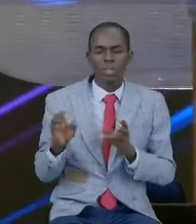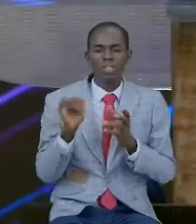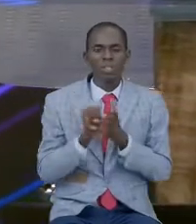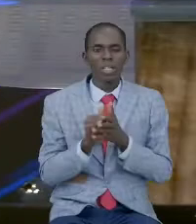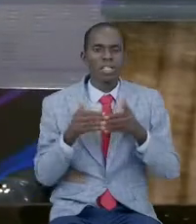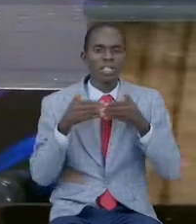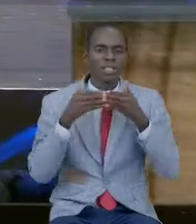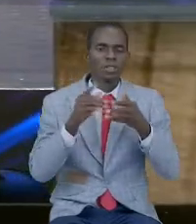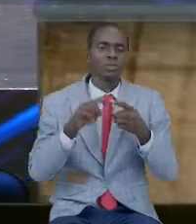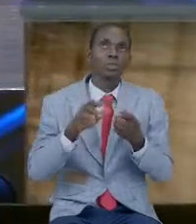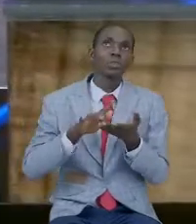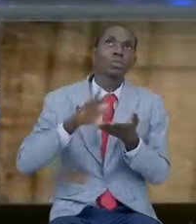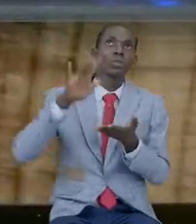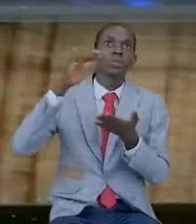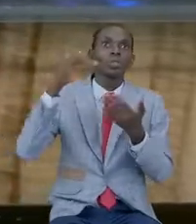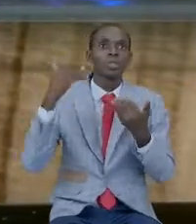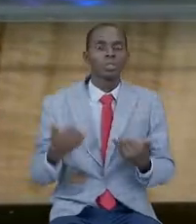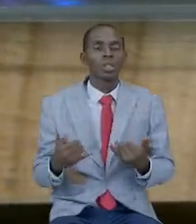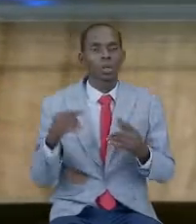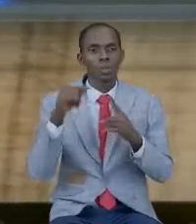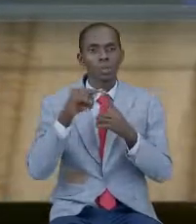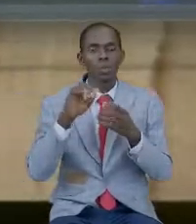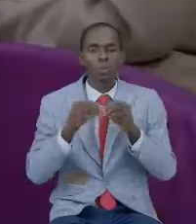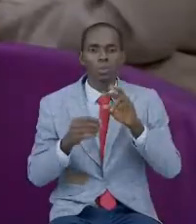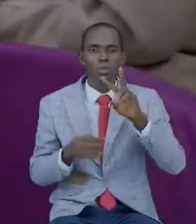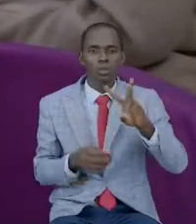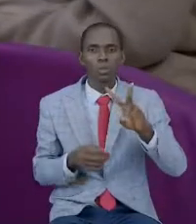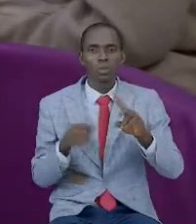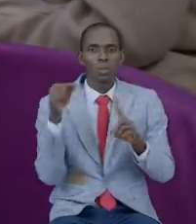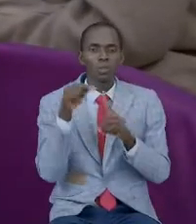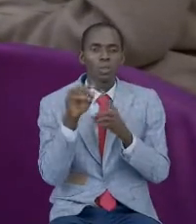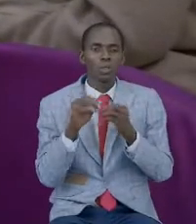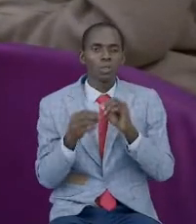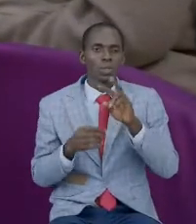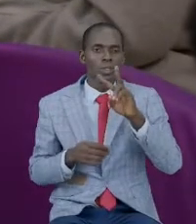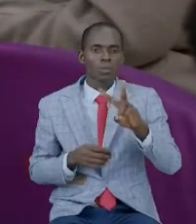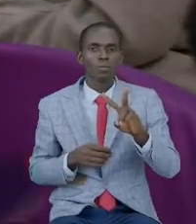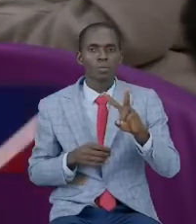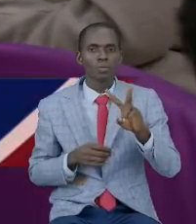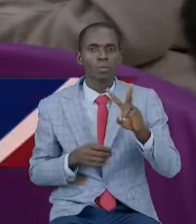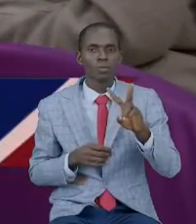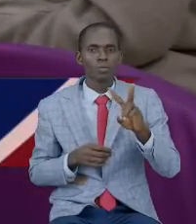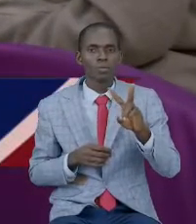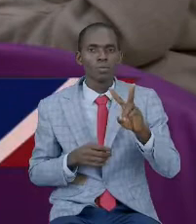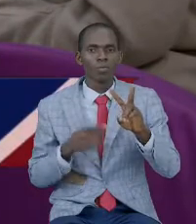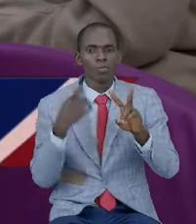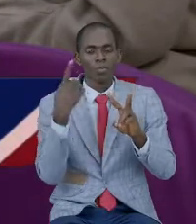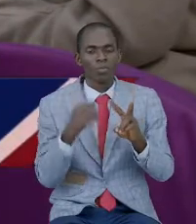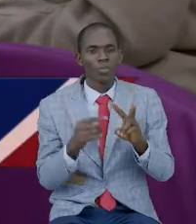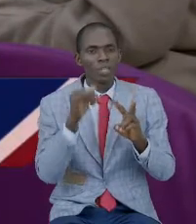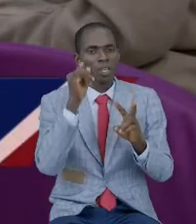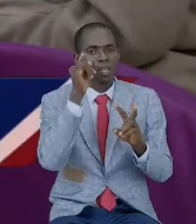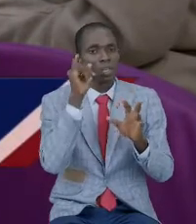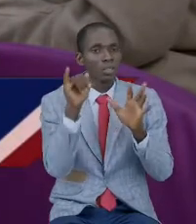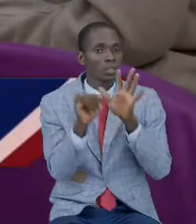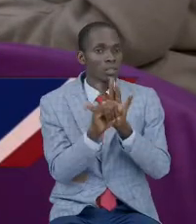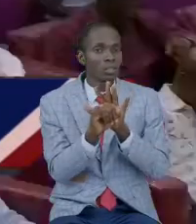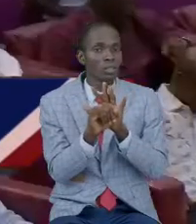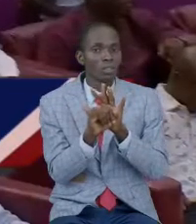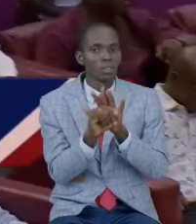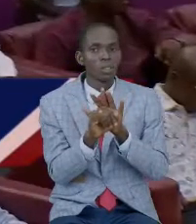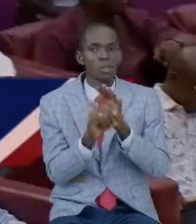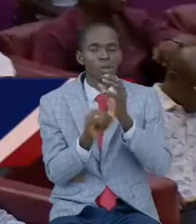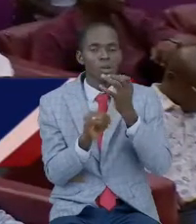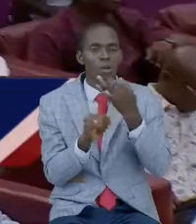We're coming to point number two. Point number two, the identity of two types